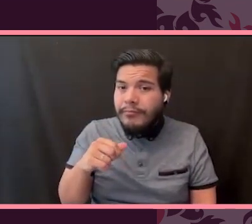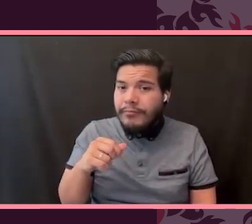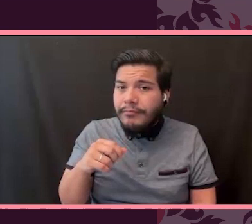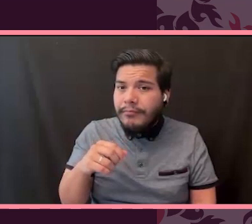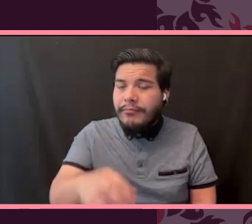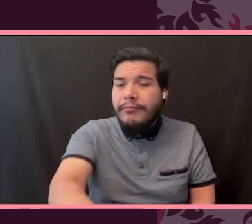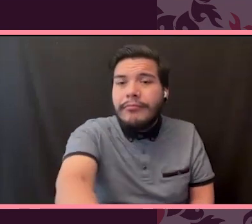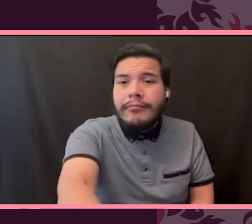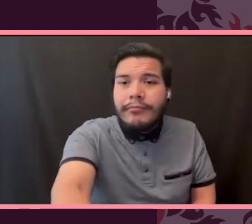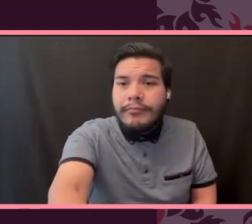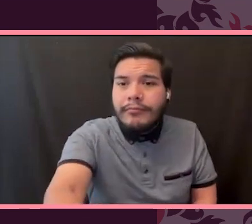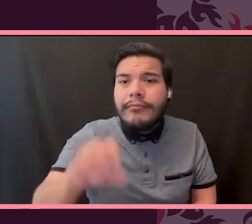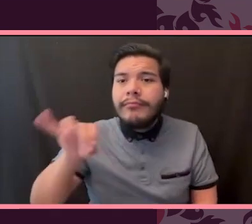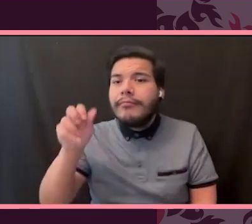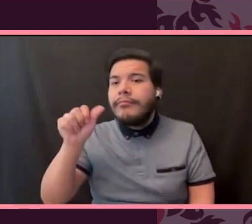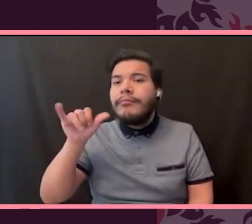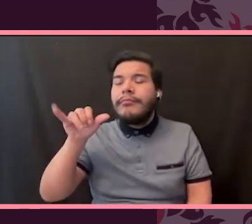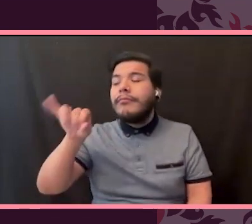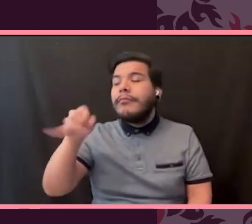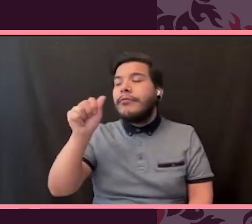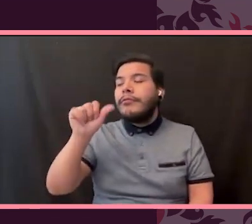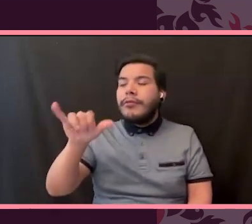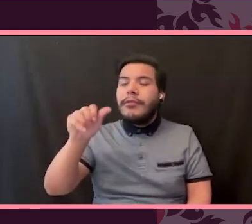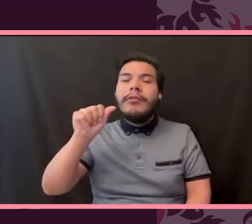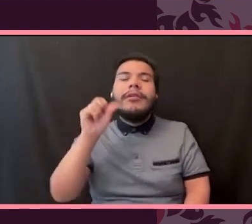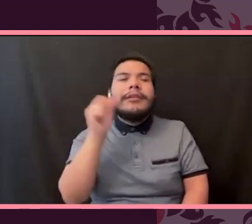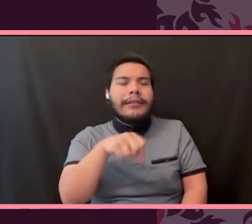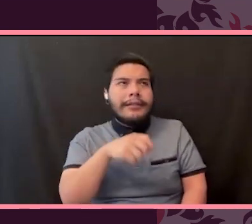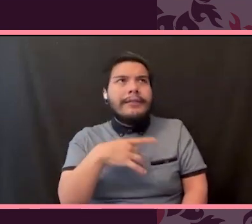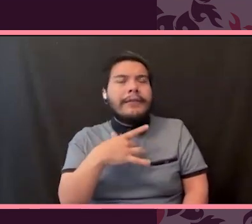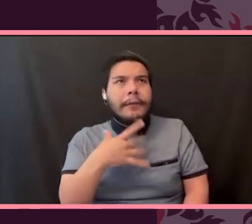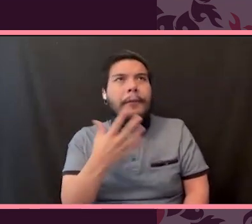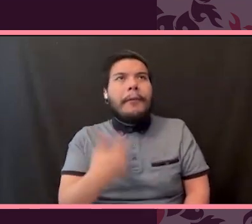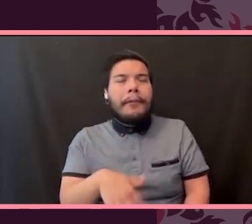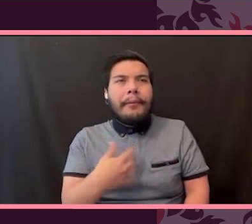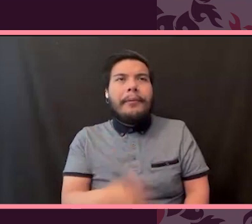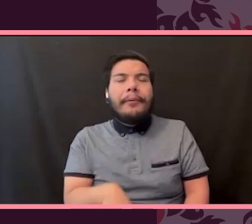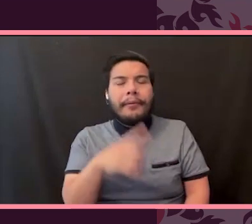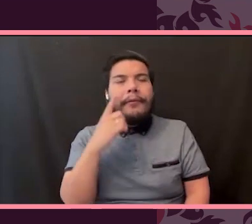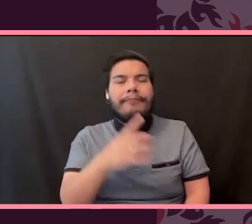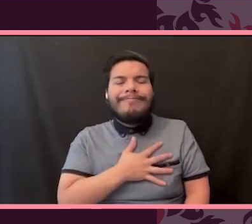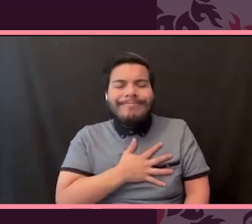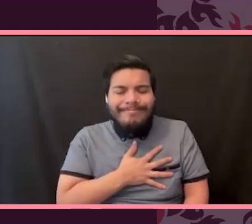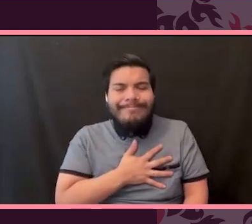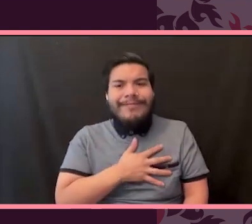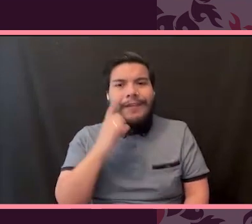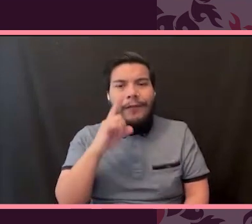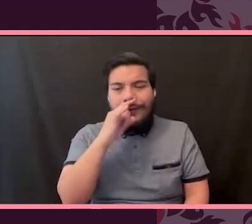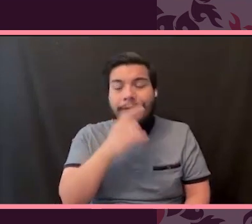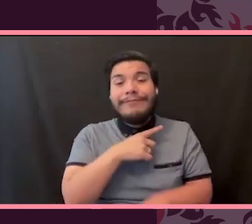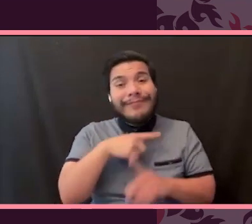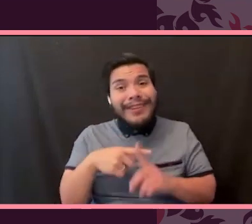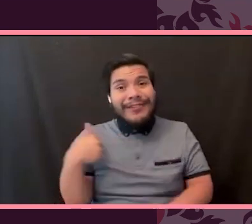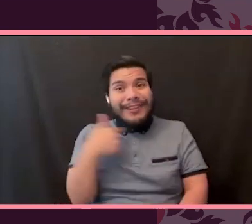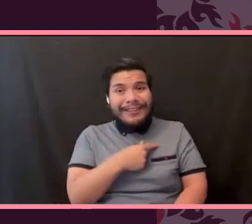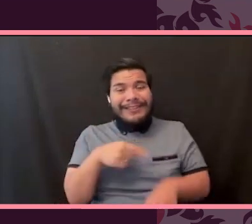Yeah, I mean, I think I'm just feeling really very tender for the kids and also really just feeling tender for us as parents